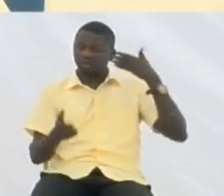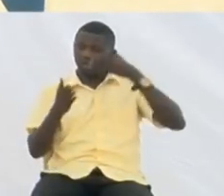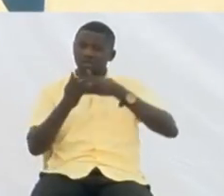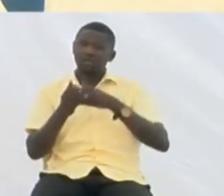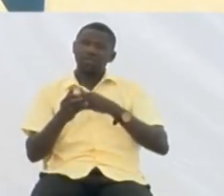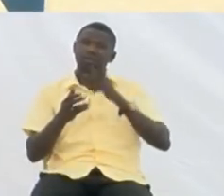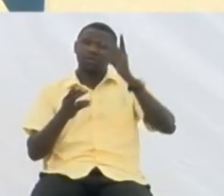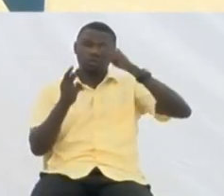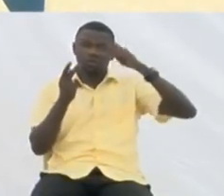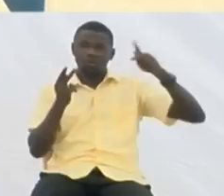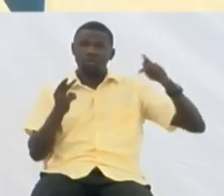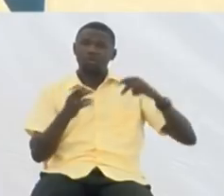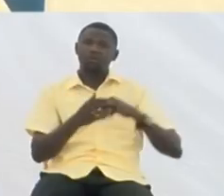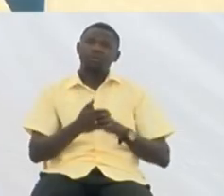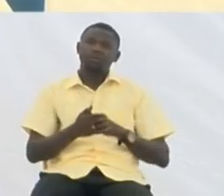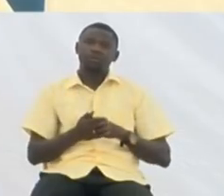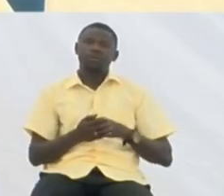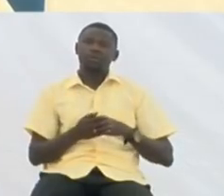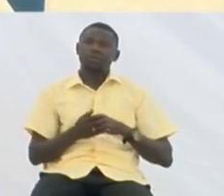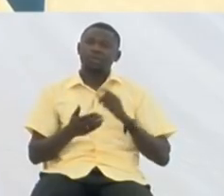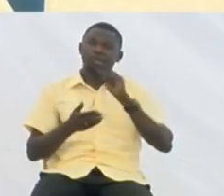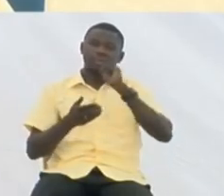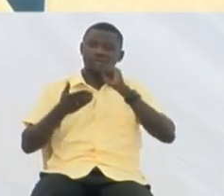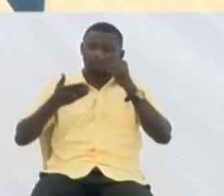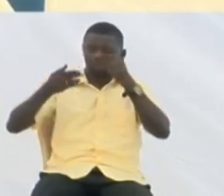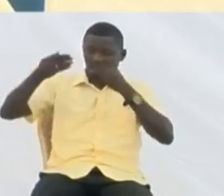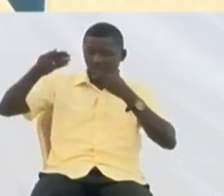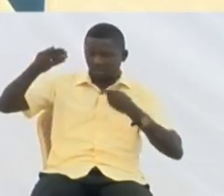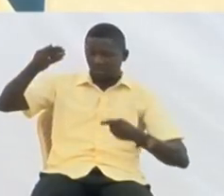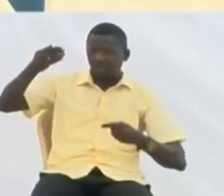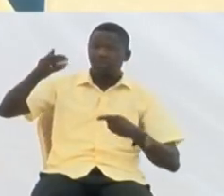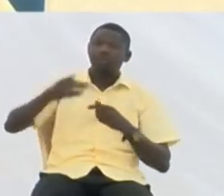Kololi, and they conducted that